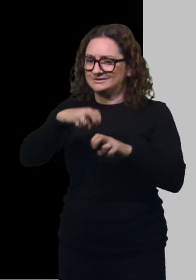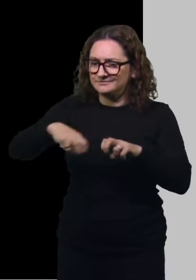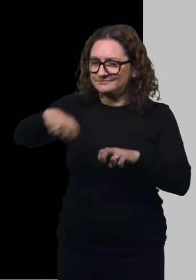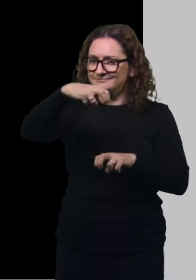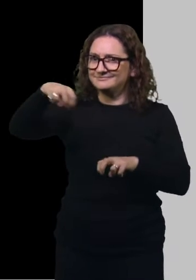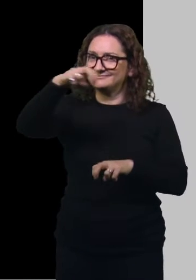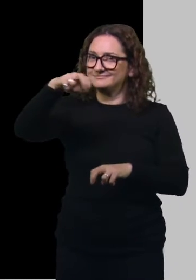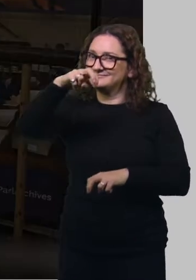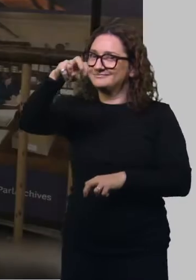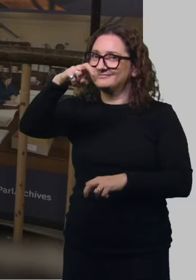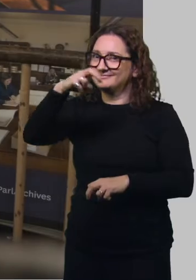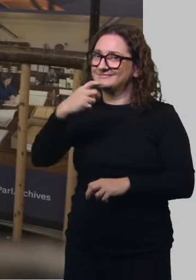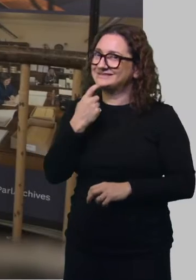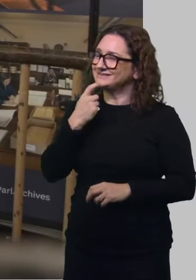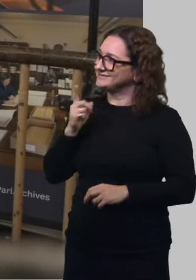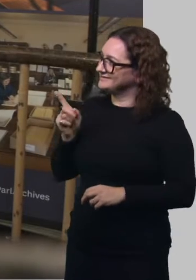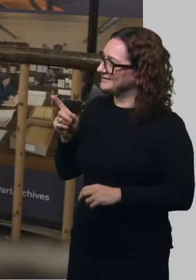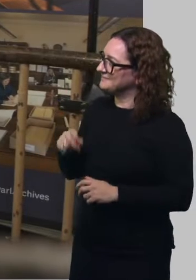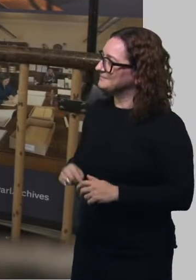its significance.